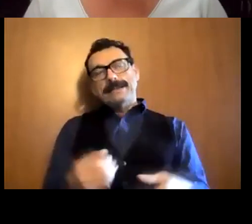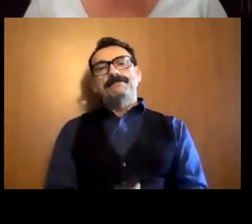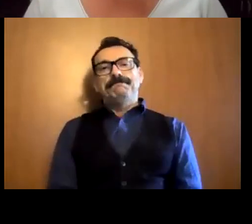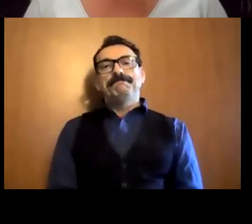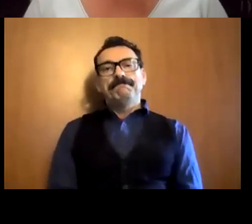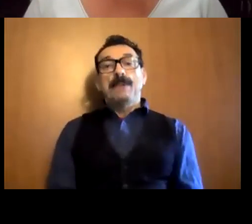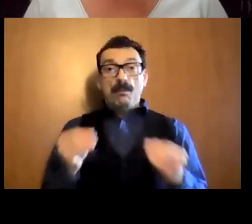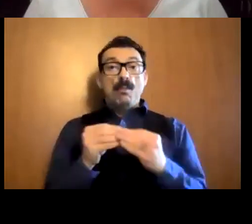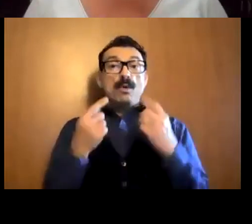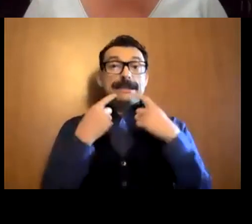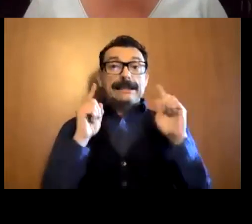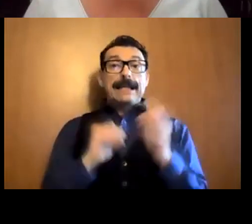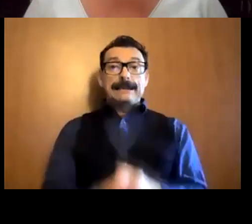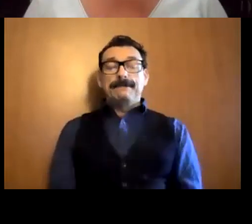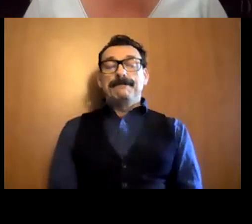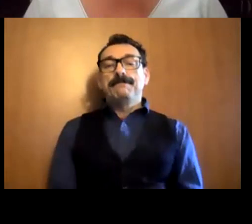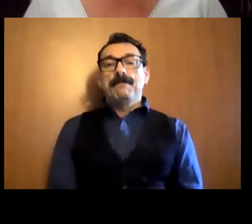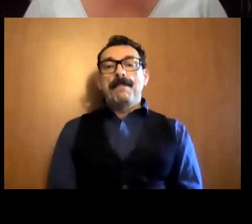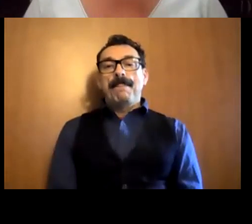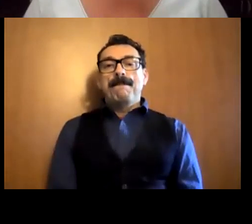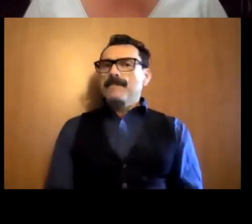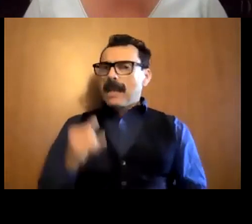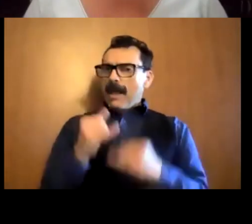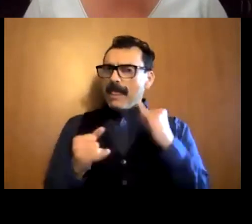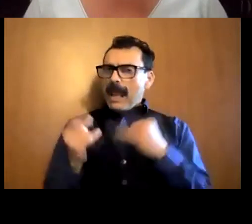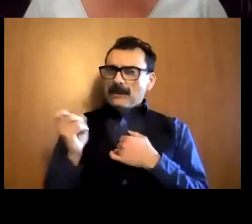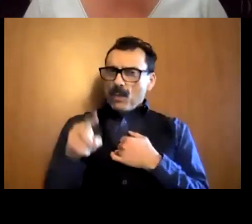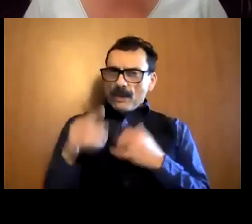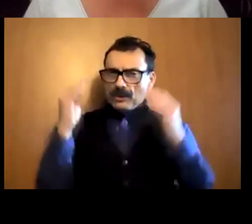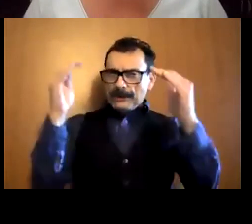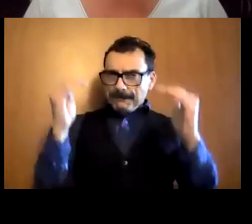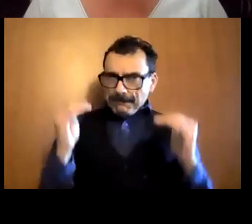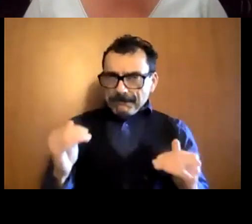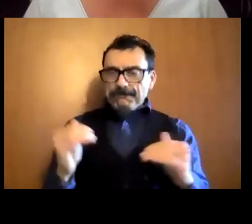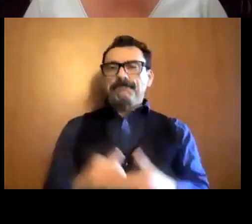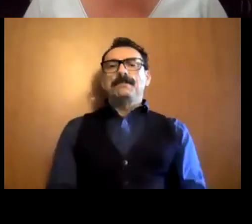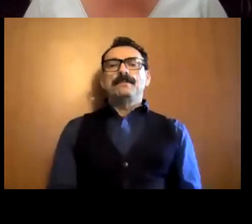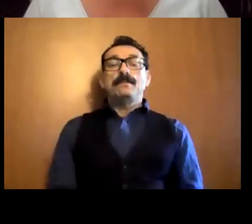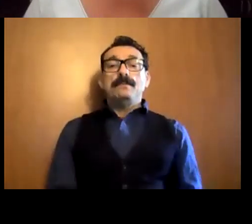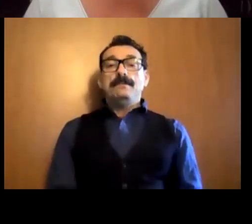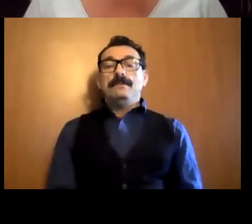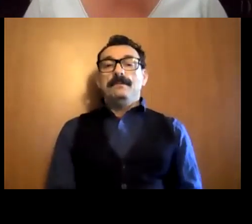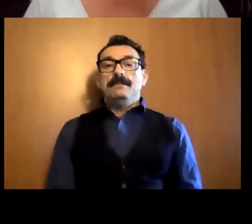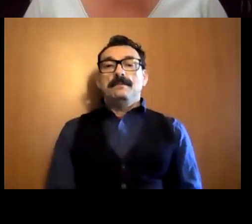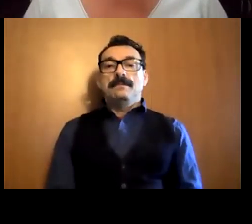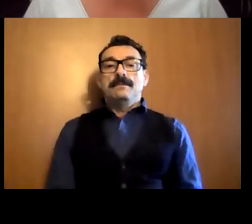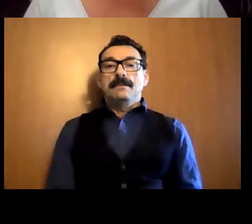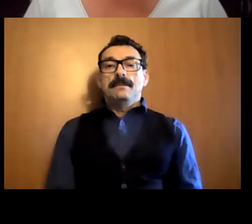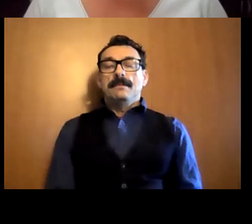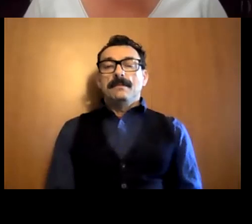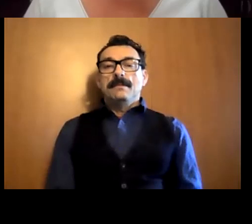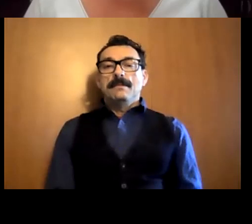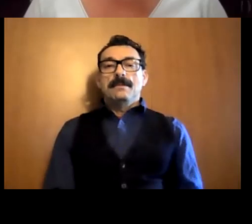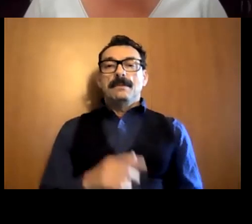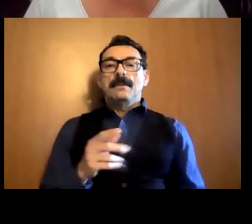Okay, I guess this probably be the last question. So this question is for all the panelists.